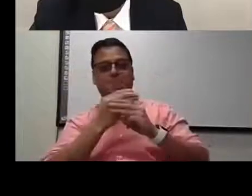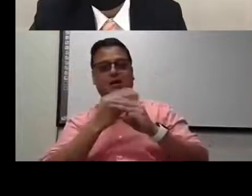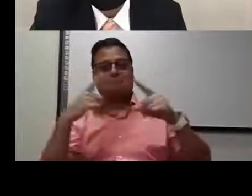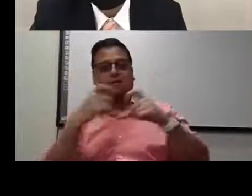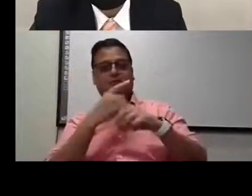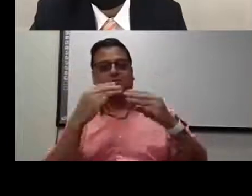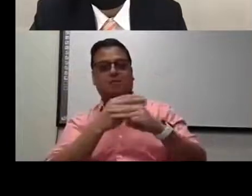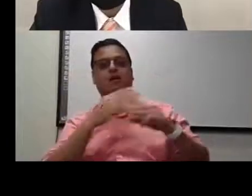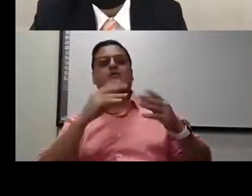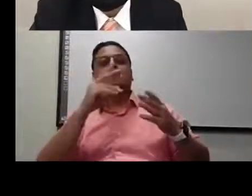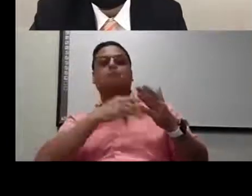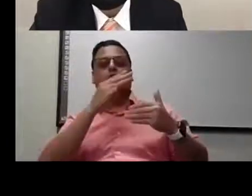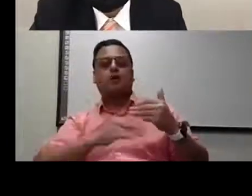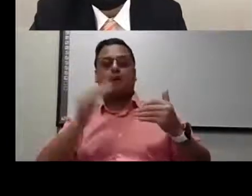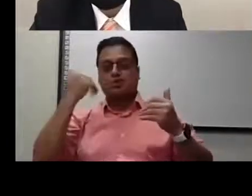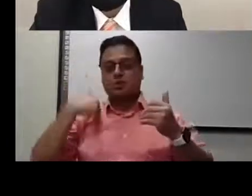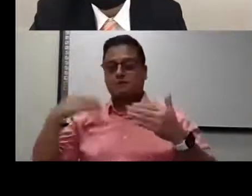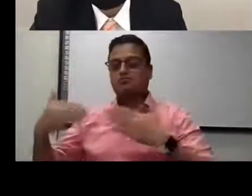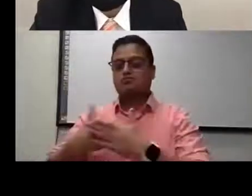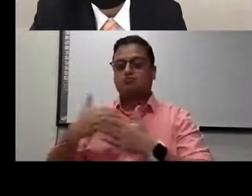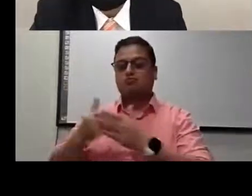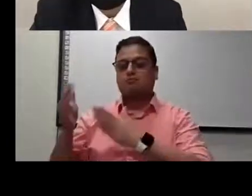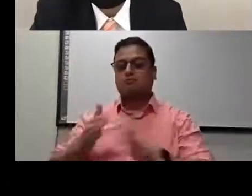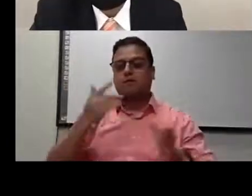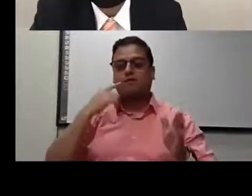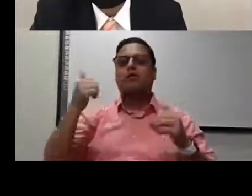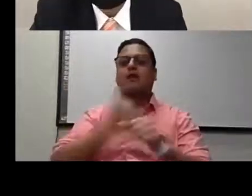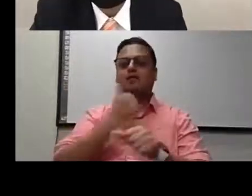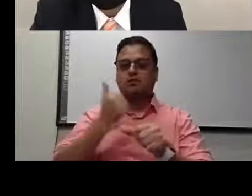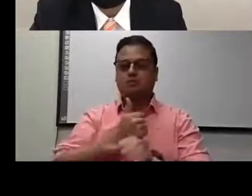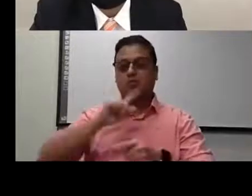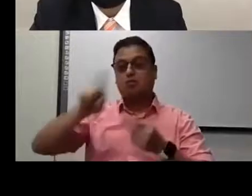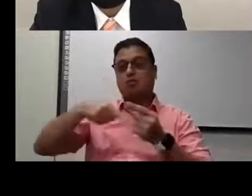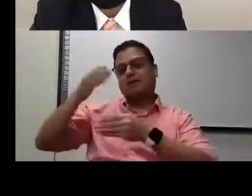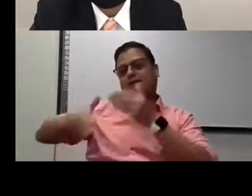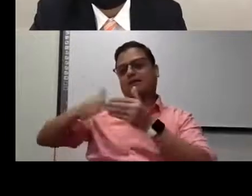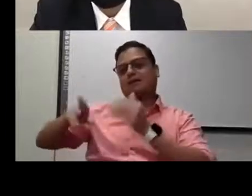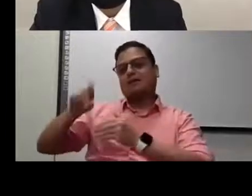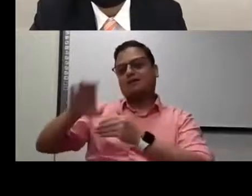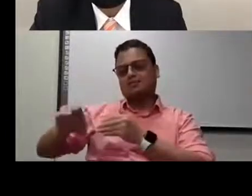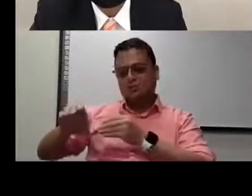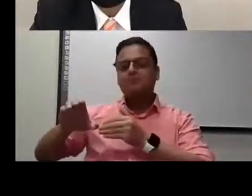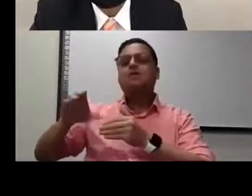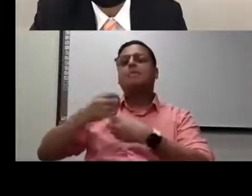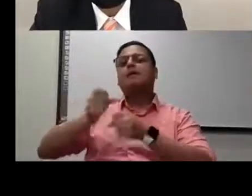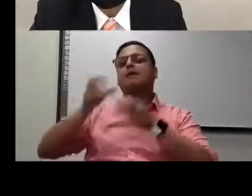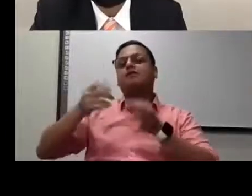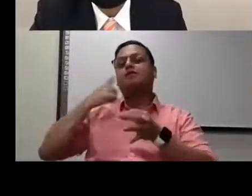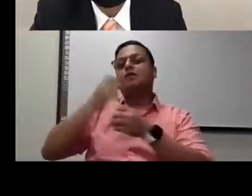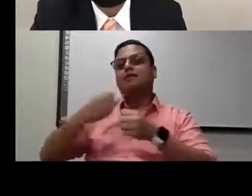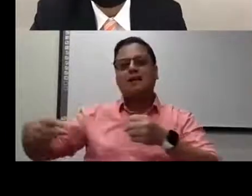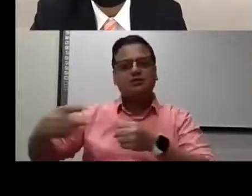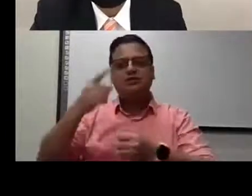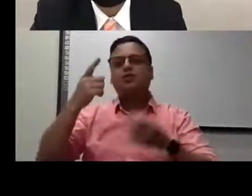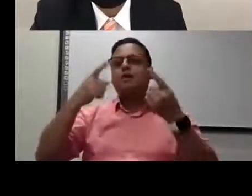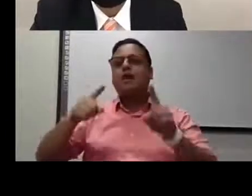new plan for algebra by December of this year. And we're getting to the point where parents are making decisions for next year as what's going to happen